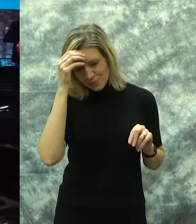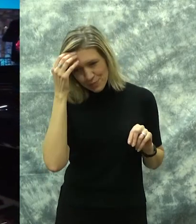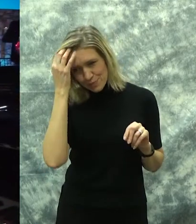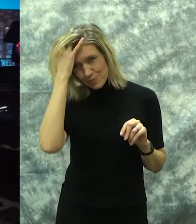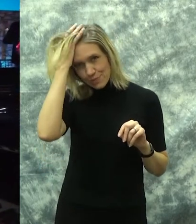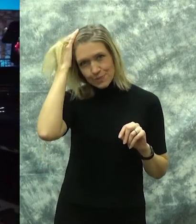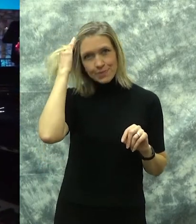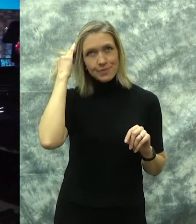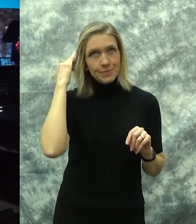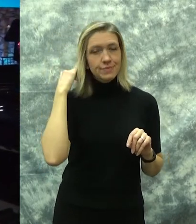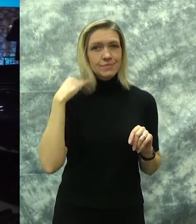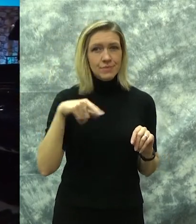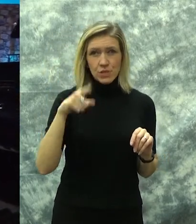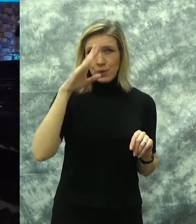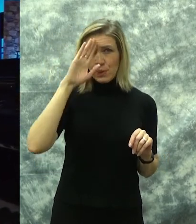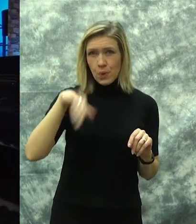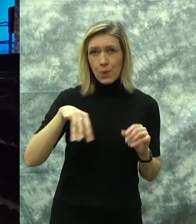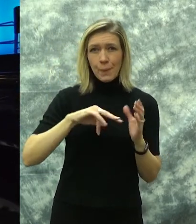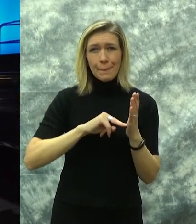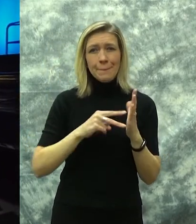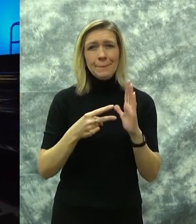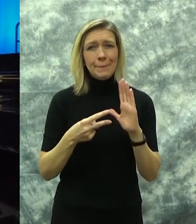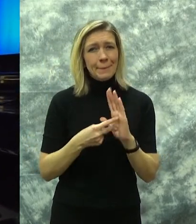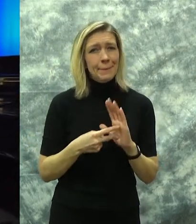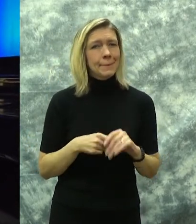You know what I mean.